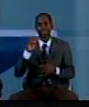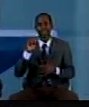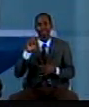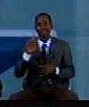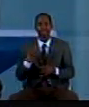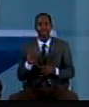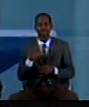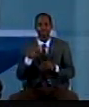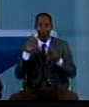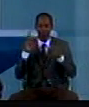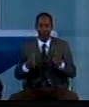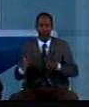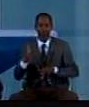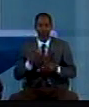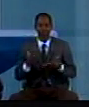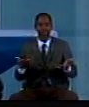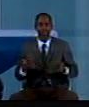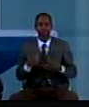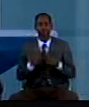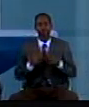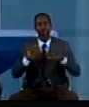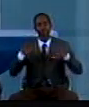thanks.